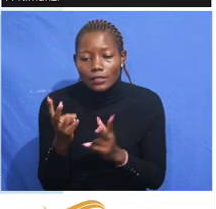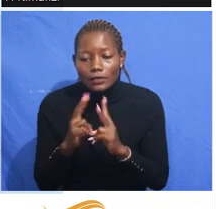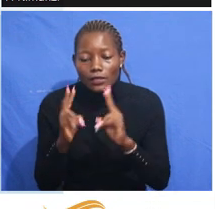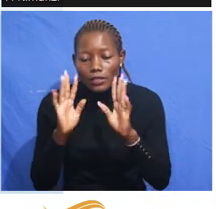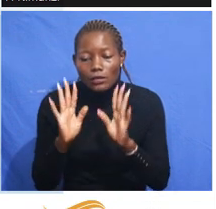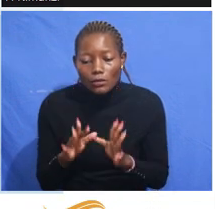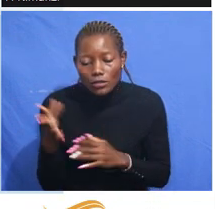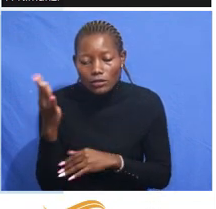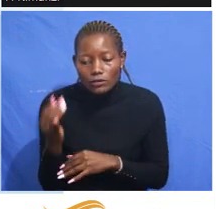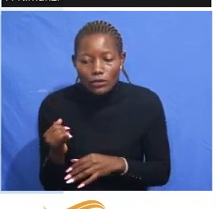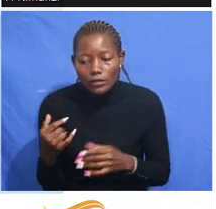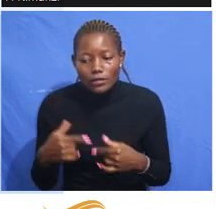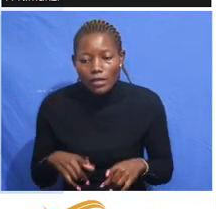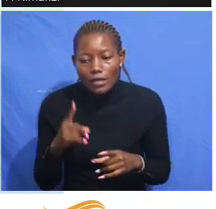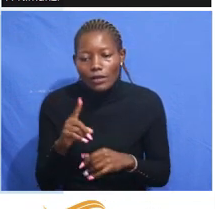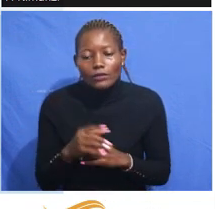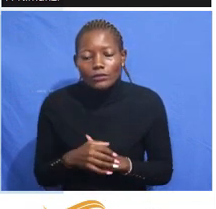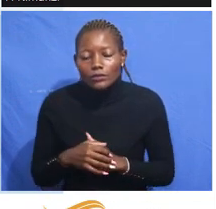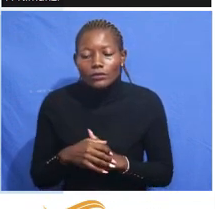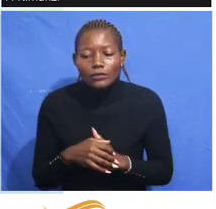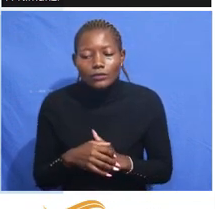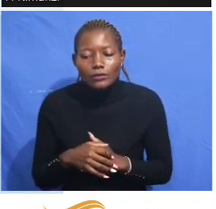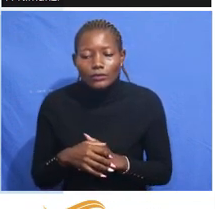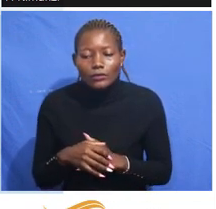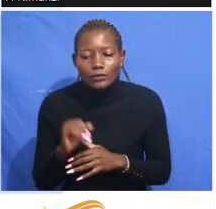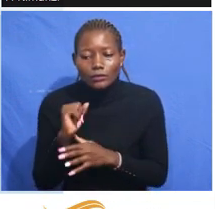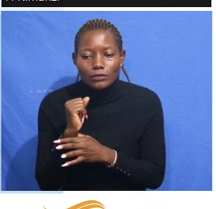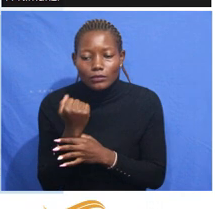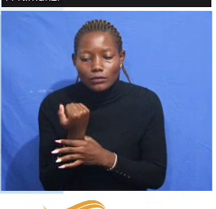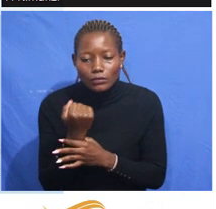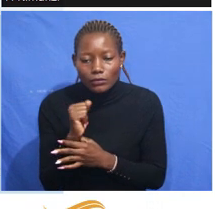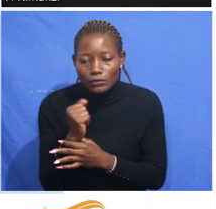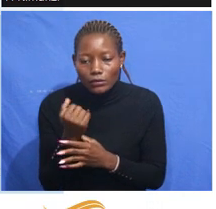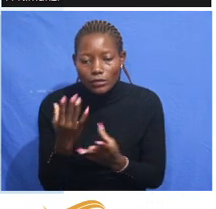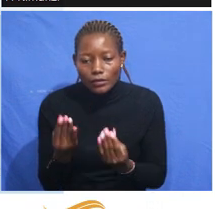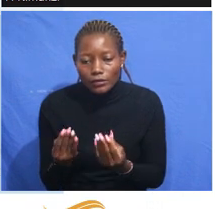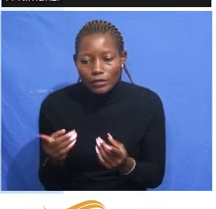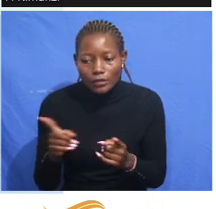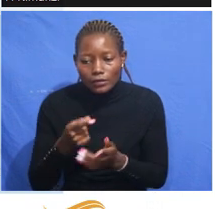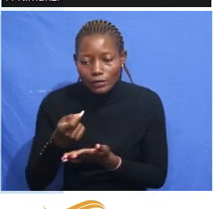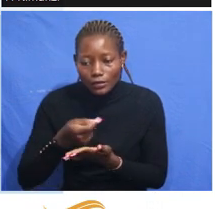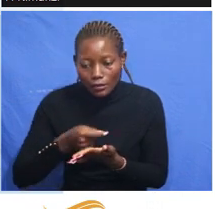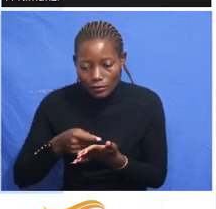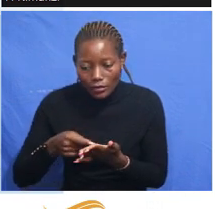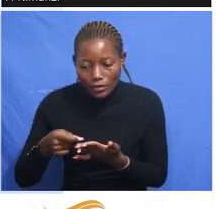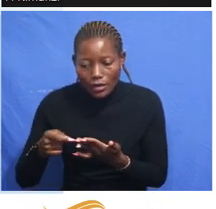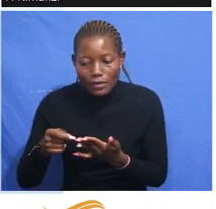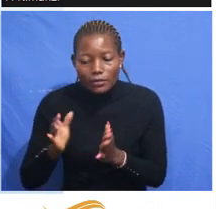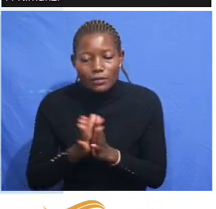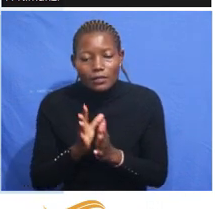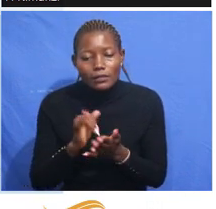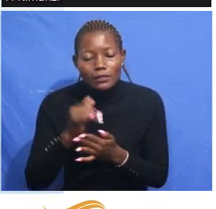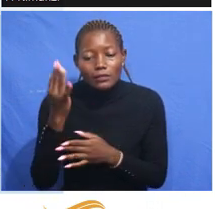that it allows you to grasp, it allows you to twist, it allows you to write. And that is why